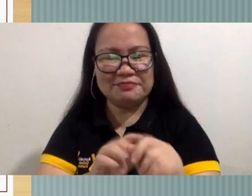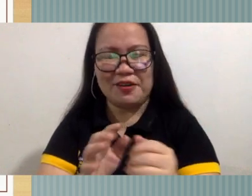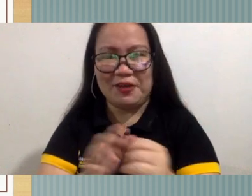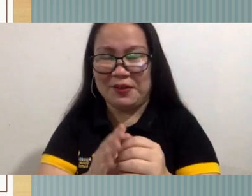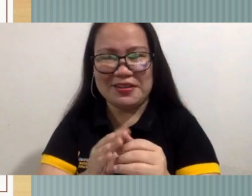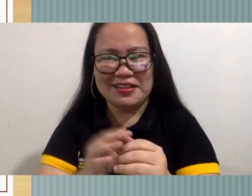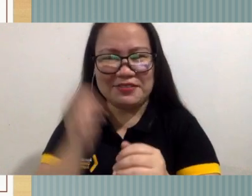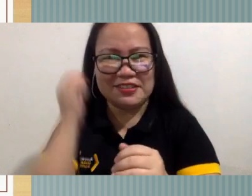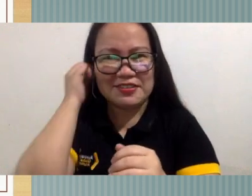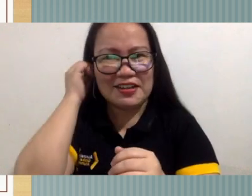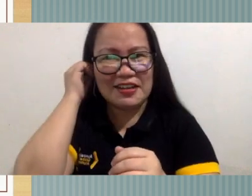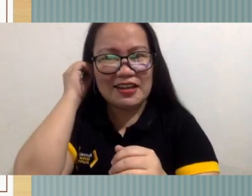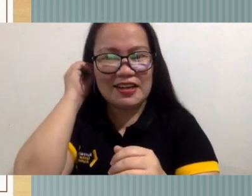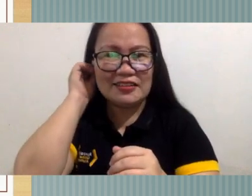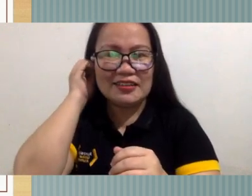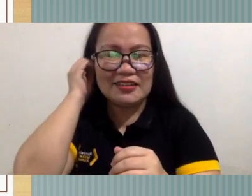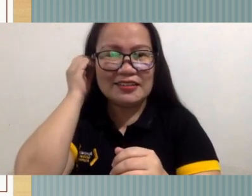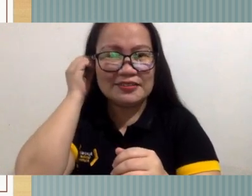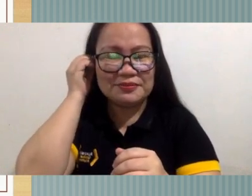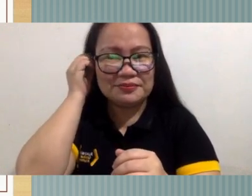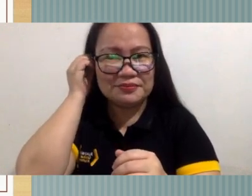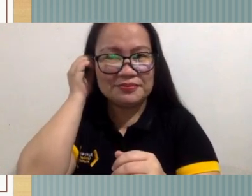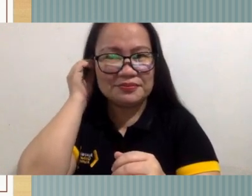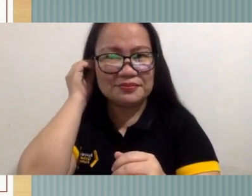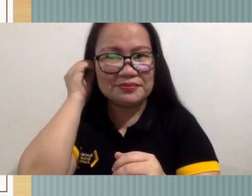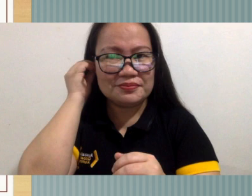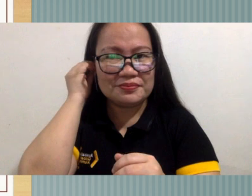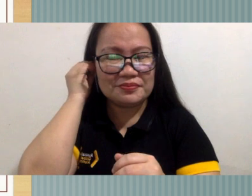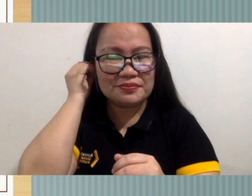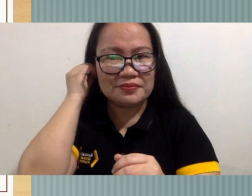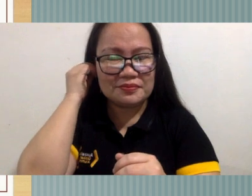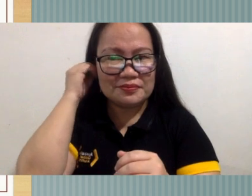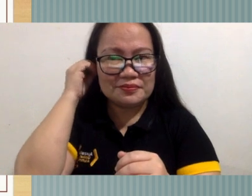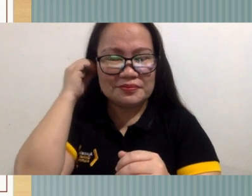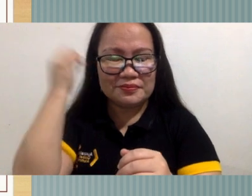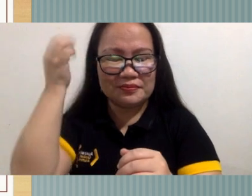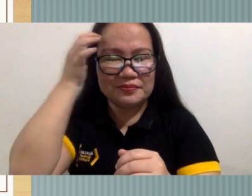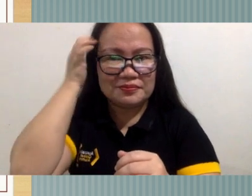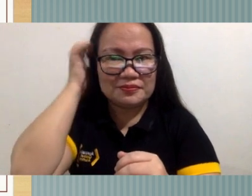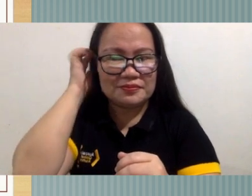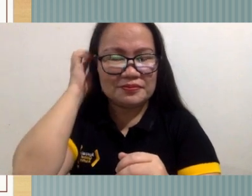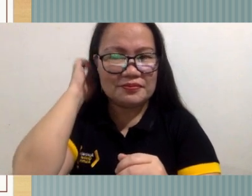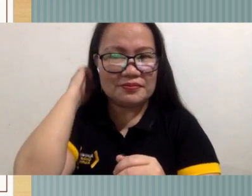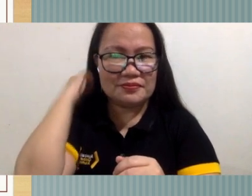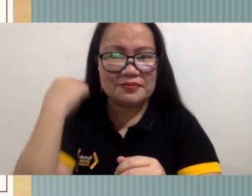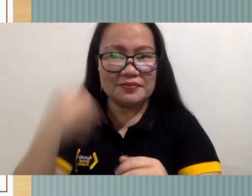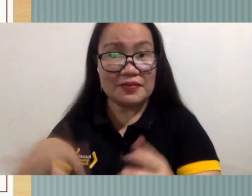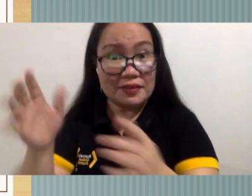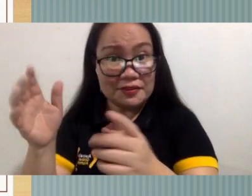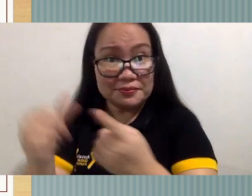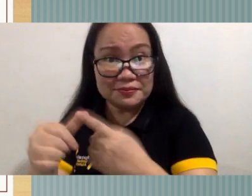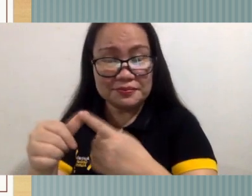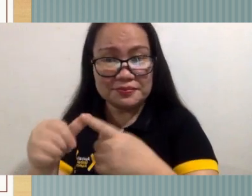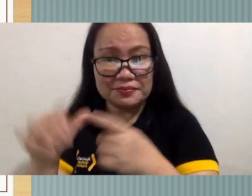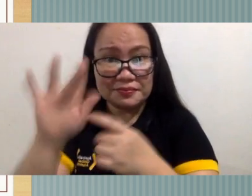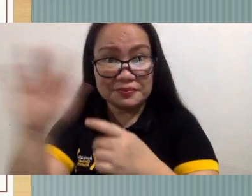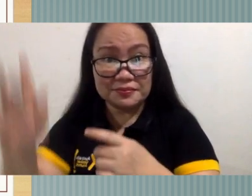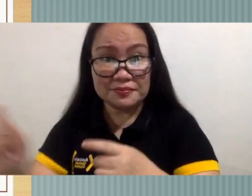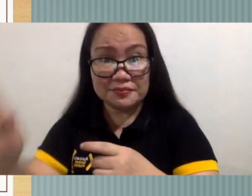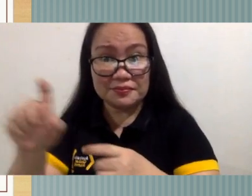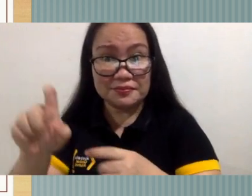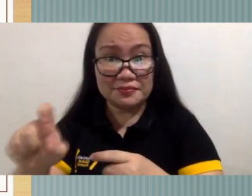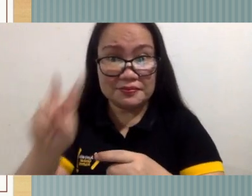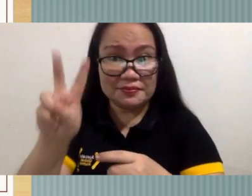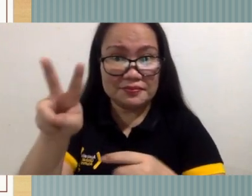first, get the square root of both sides. So, we will have square root of x squared is equal to positive